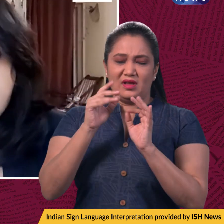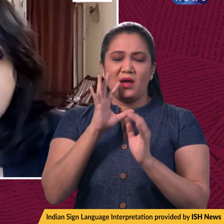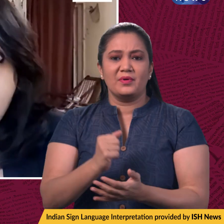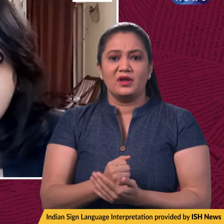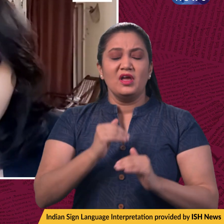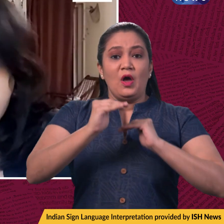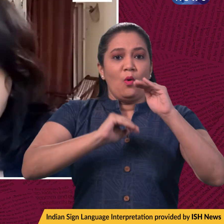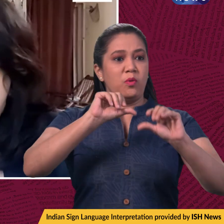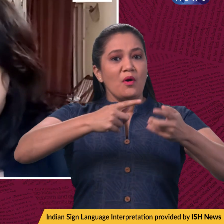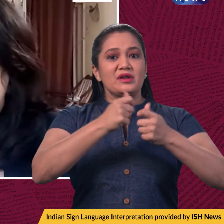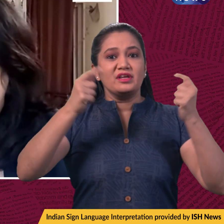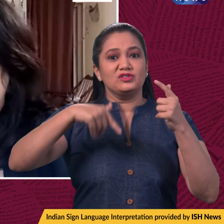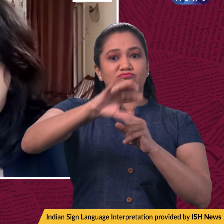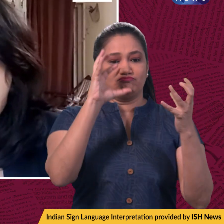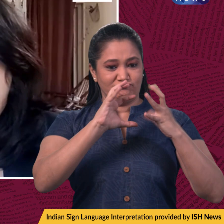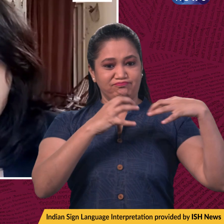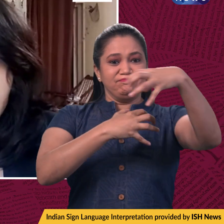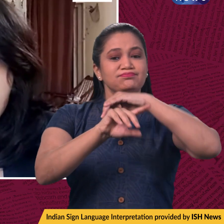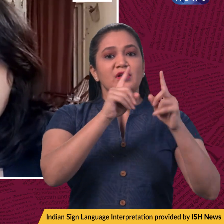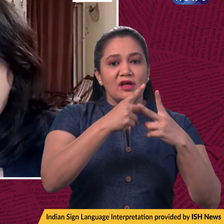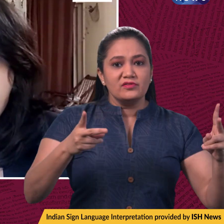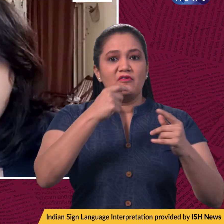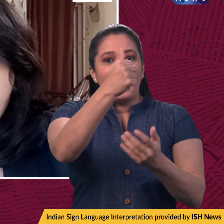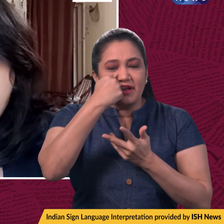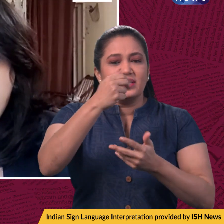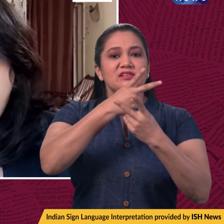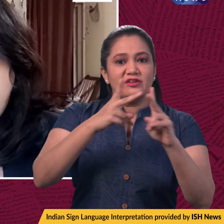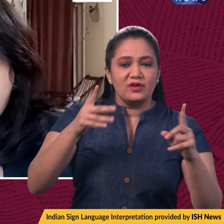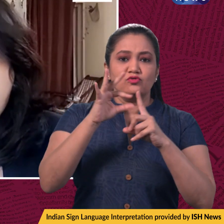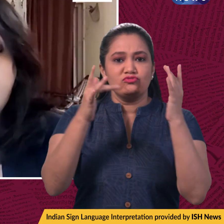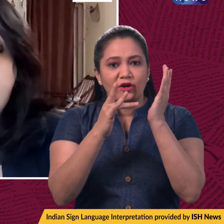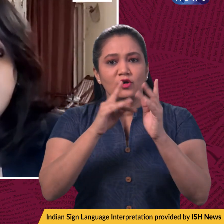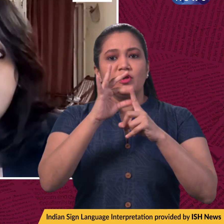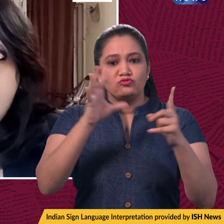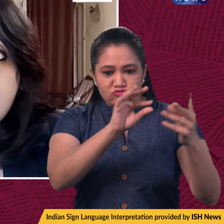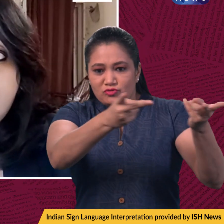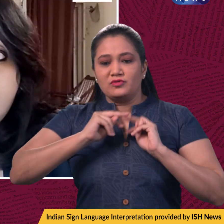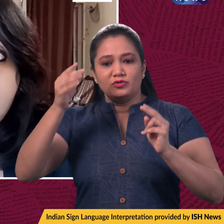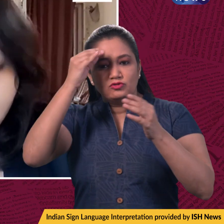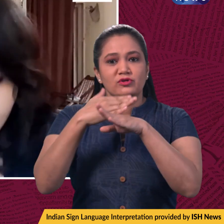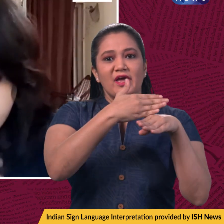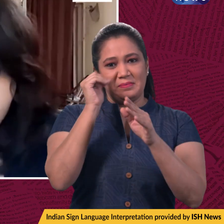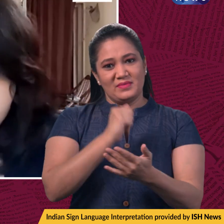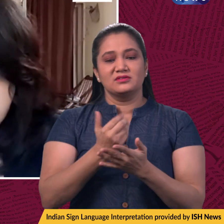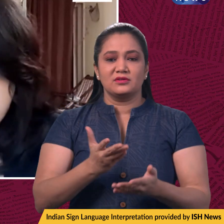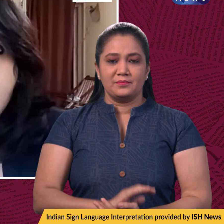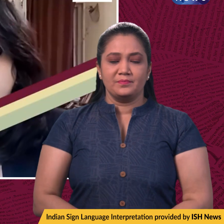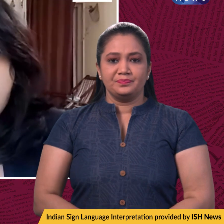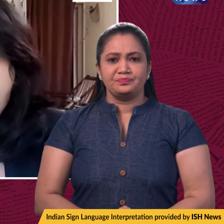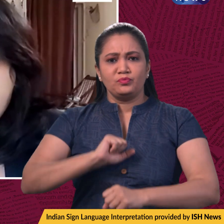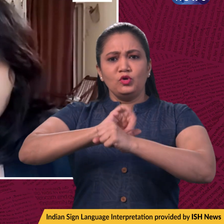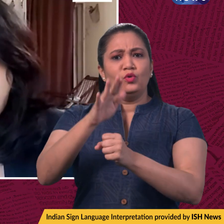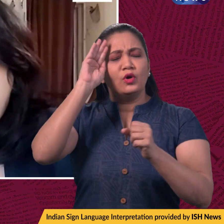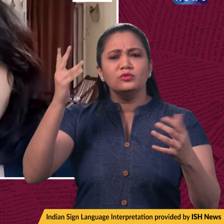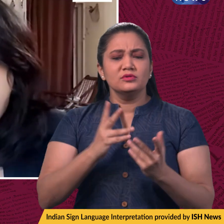this, developed countries need to fulfill their commitments on finance and technology transfer. End quote. On